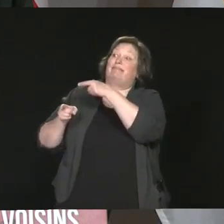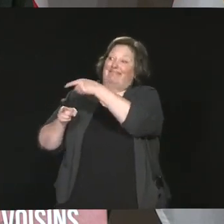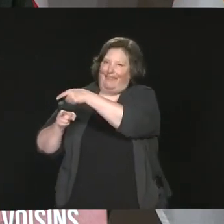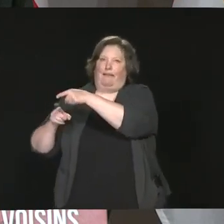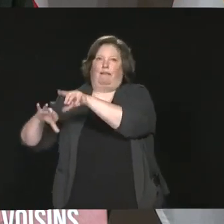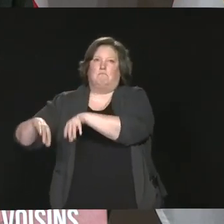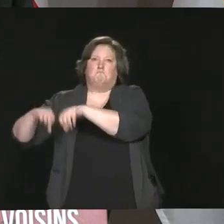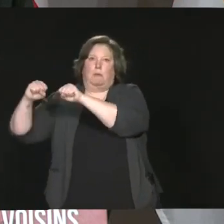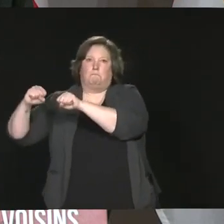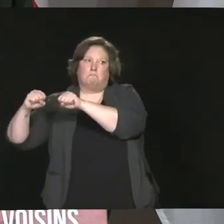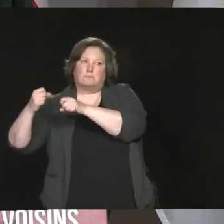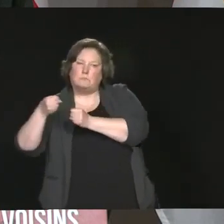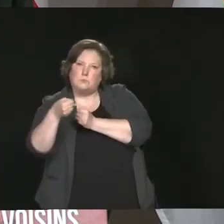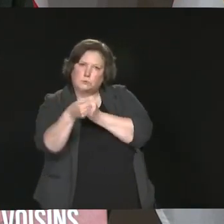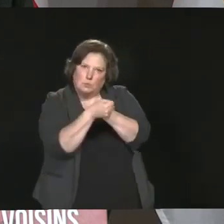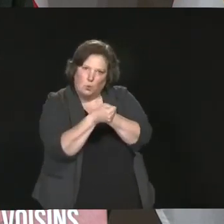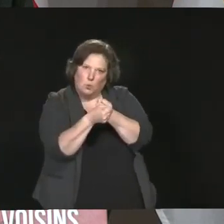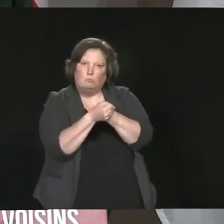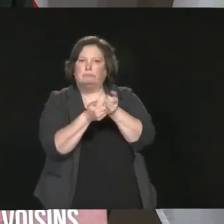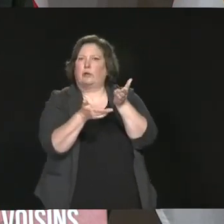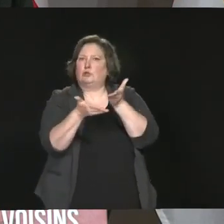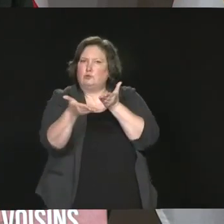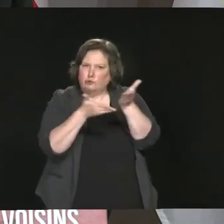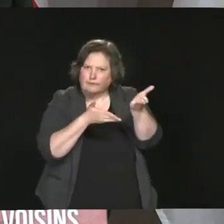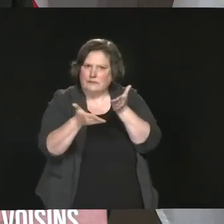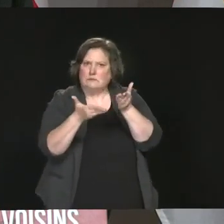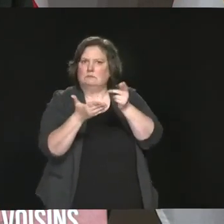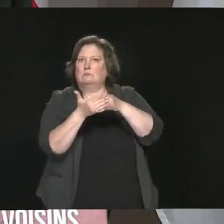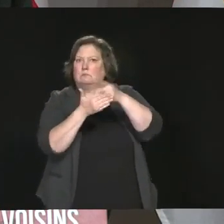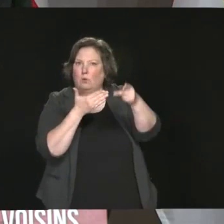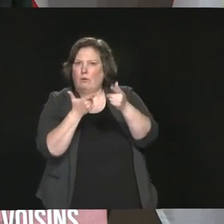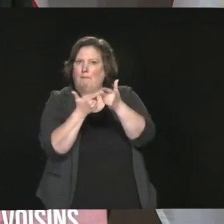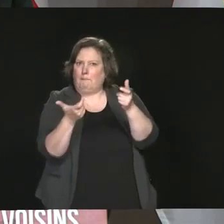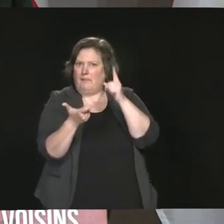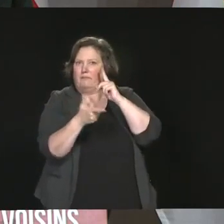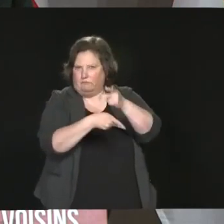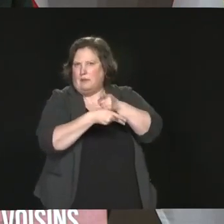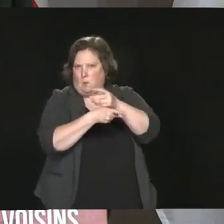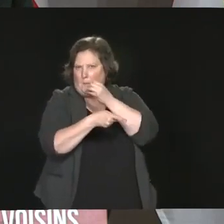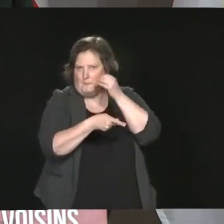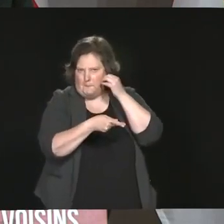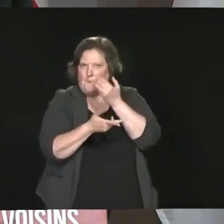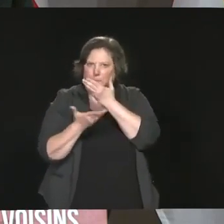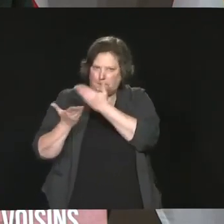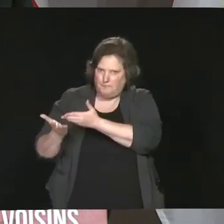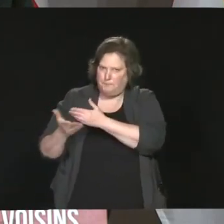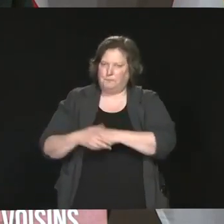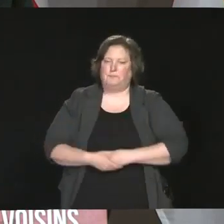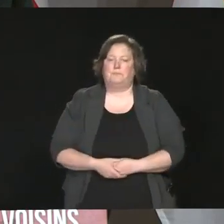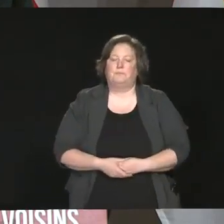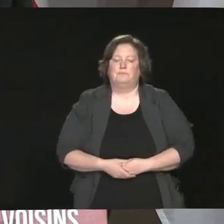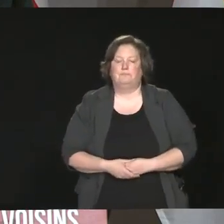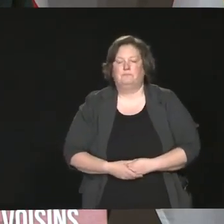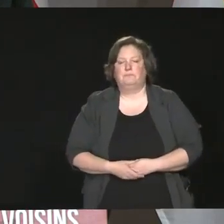services in the long-term care facilities in Quebec, and so we are working towards, with the province of